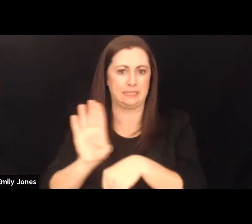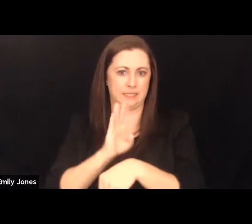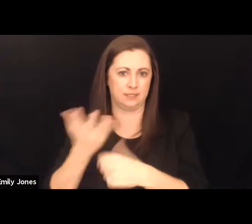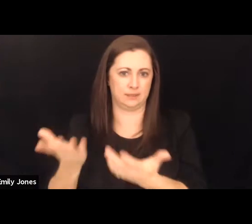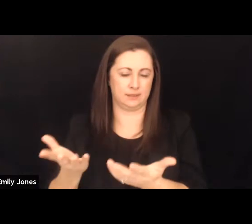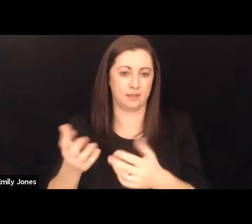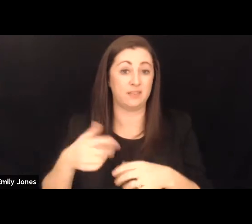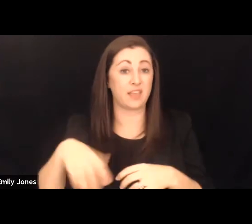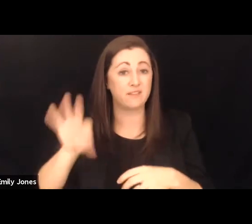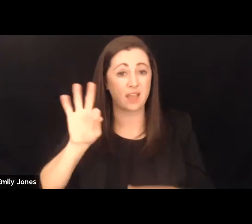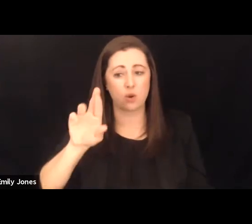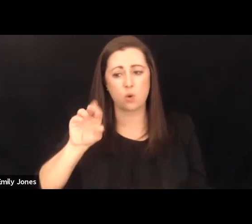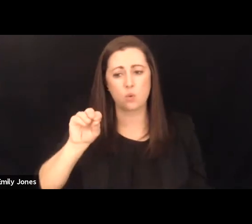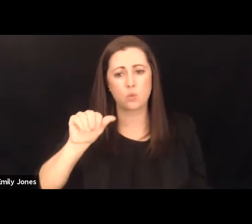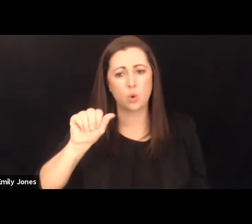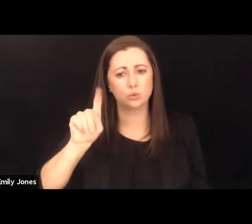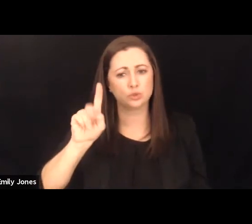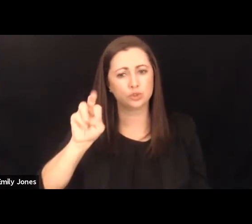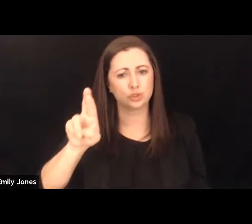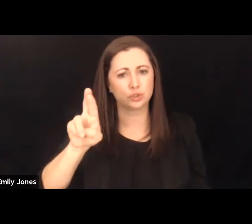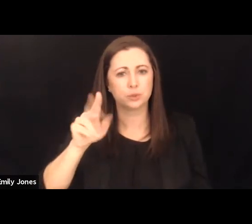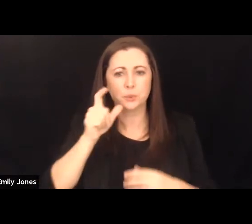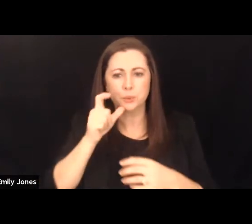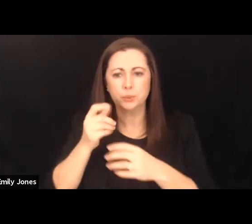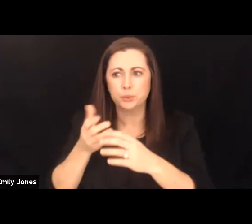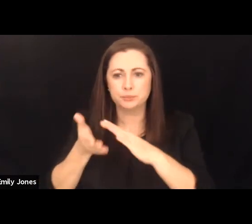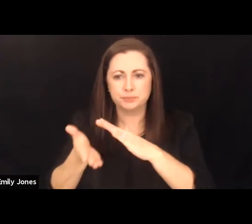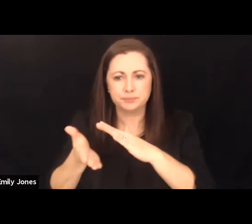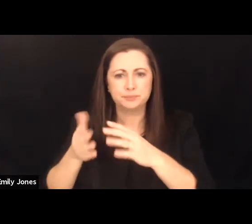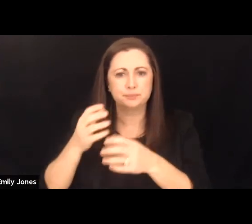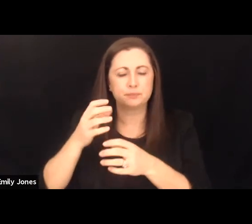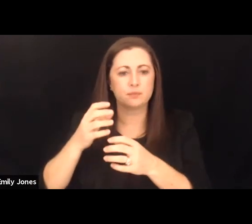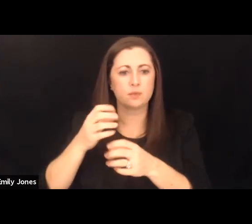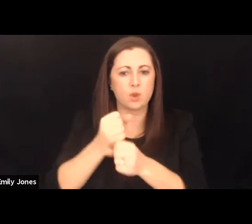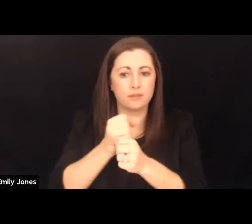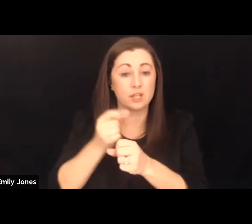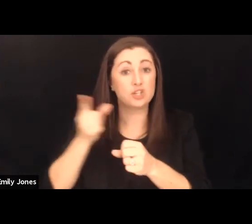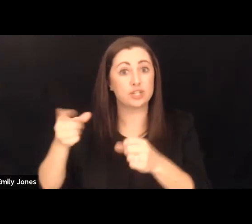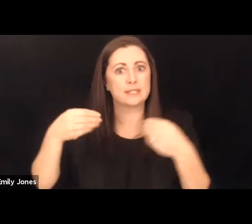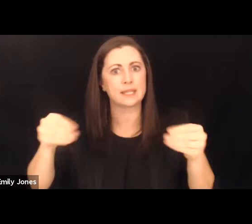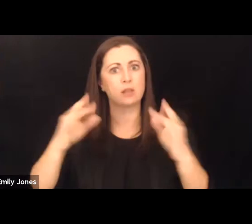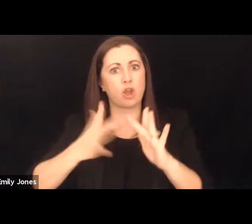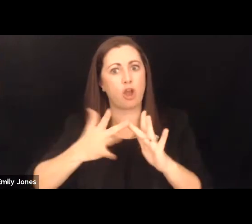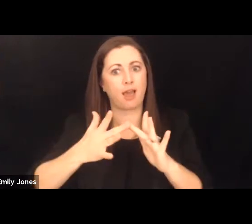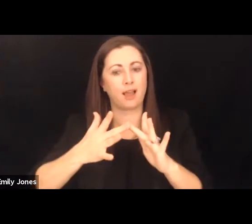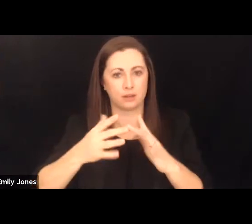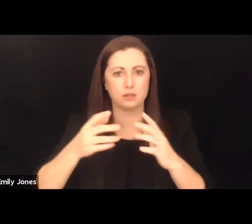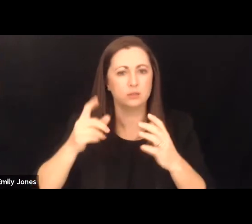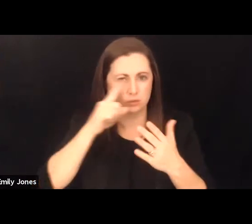I don't know how they do these things, but she now sells her coffee online. So you can go online, go to